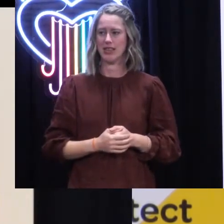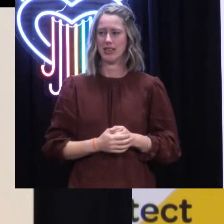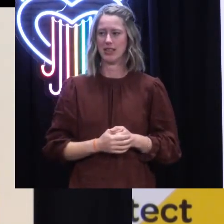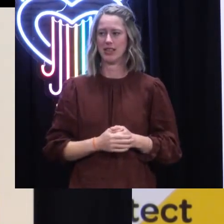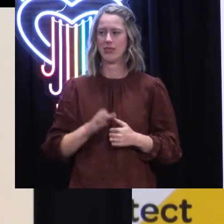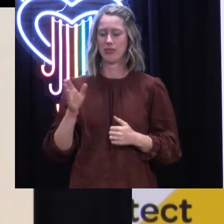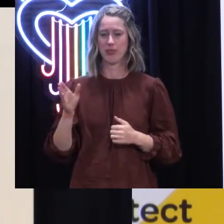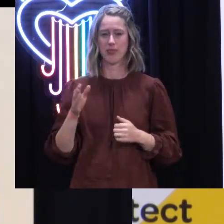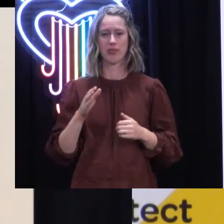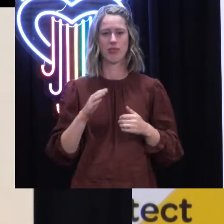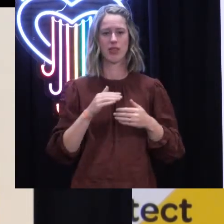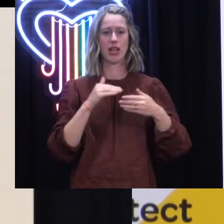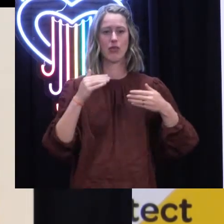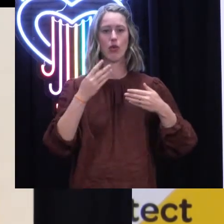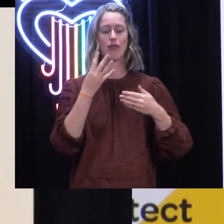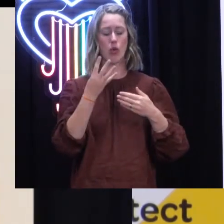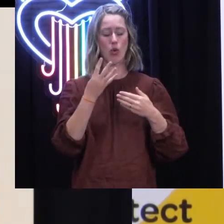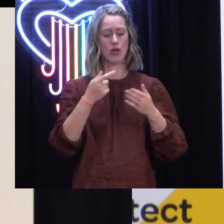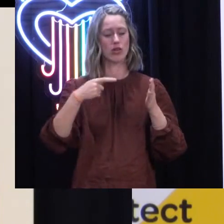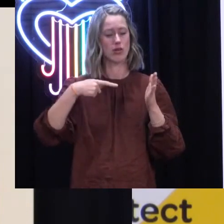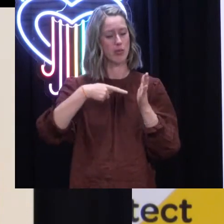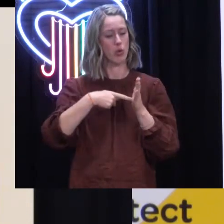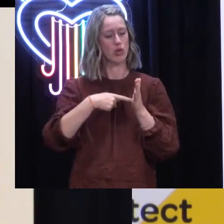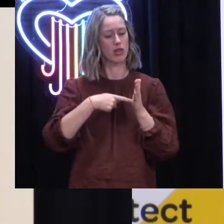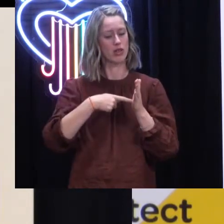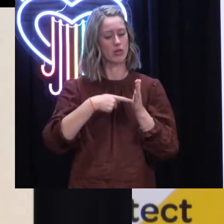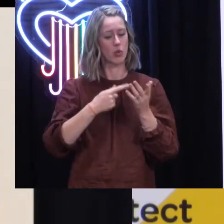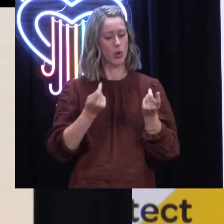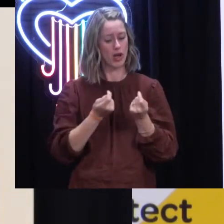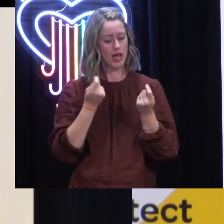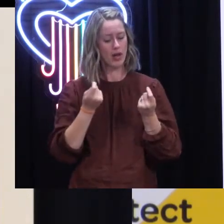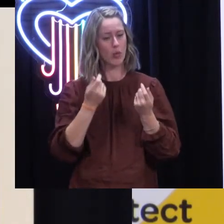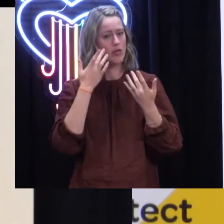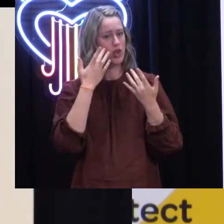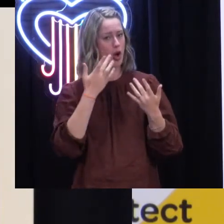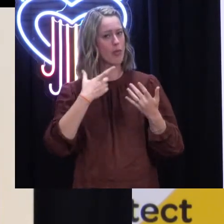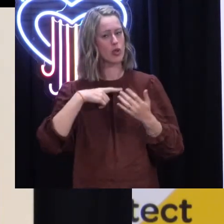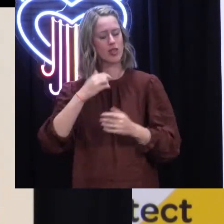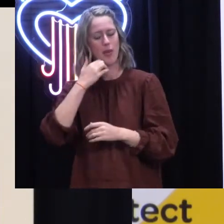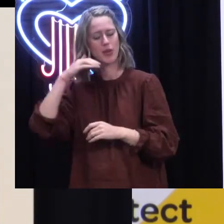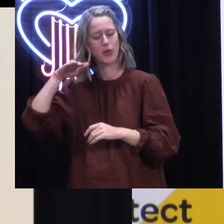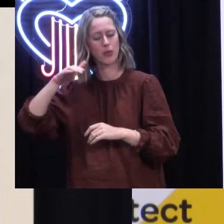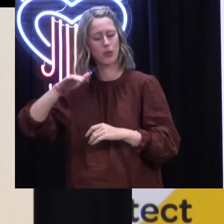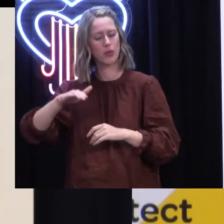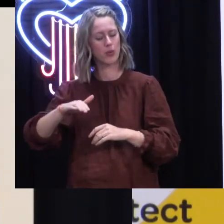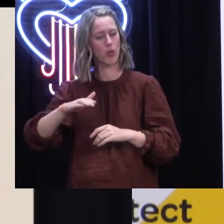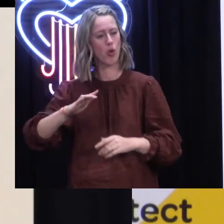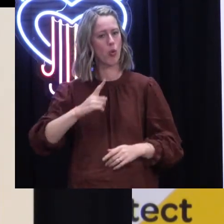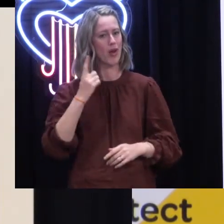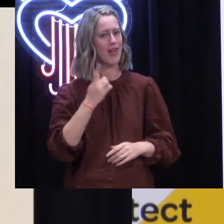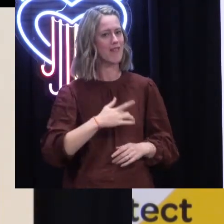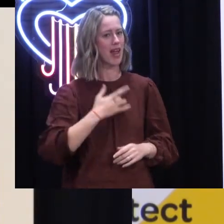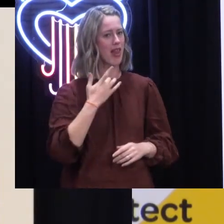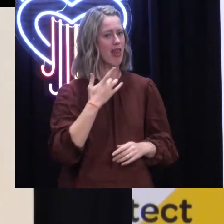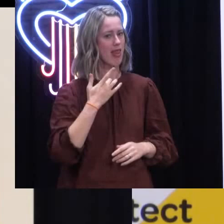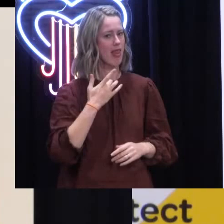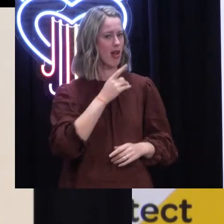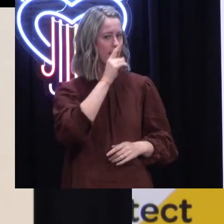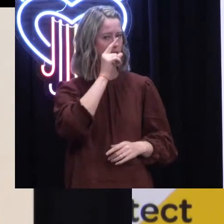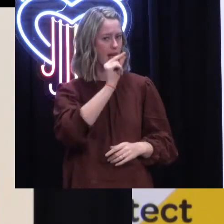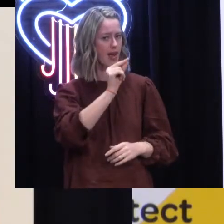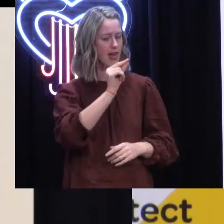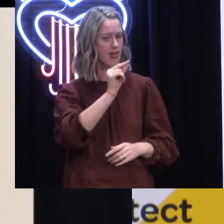that Level 4 has played. We've given an indication that based on the trajectory we were seeing, we believed that we would be in a